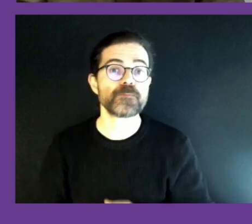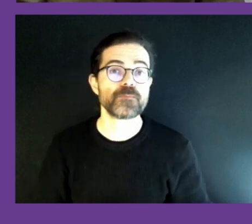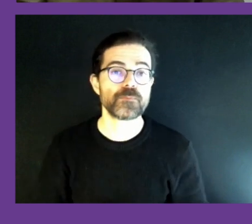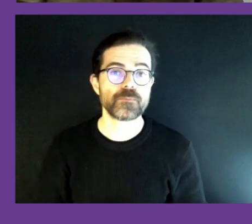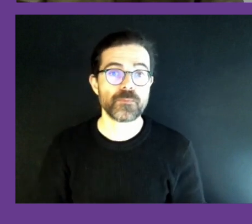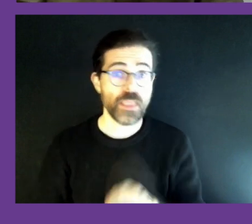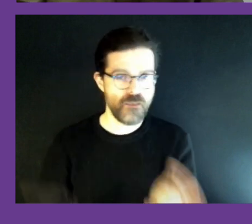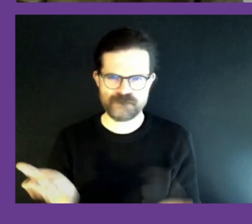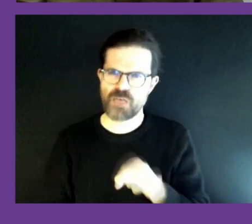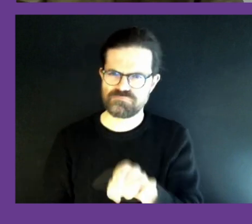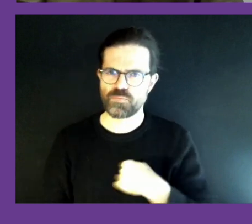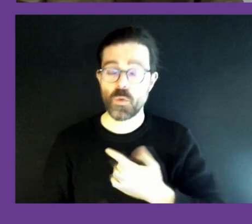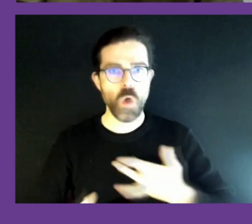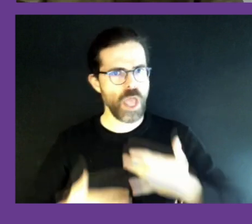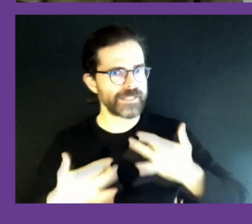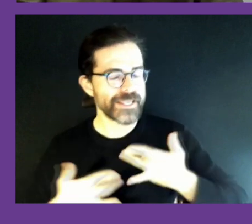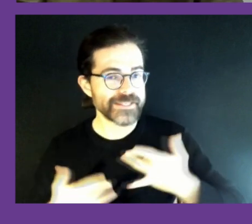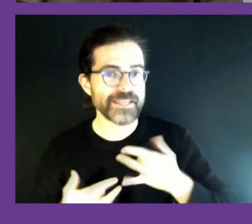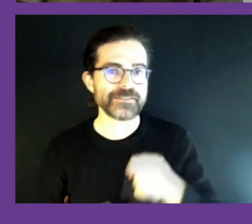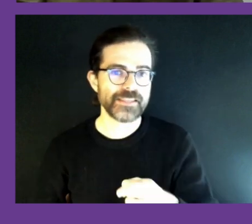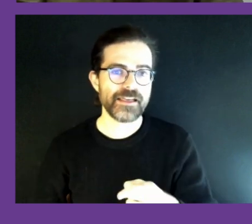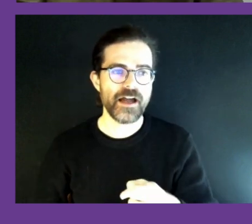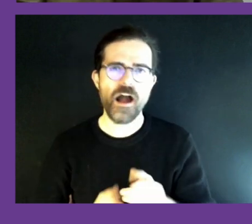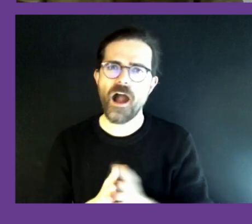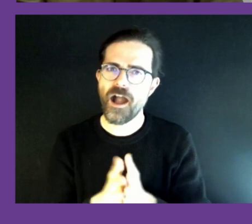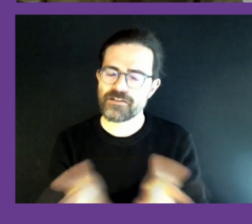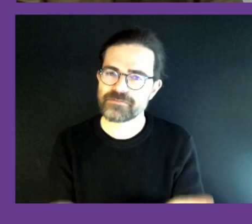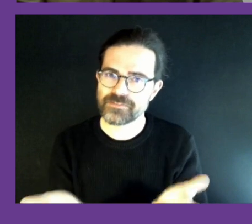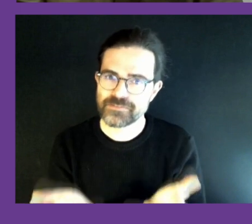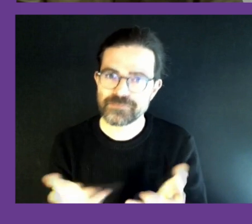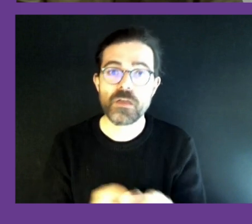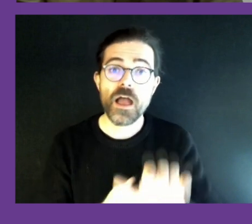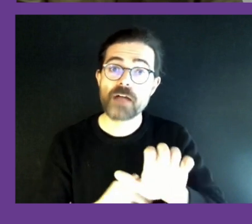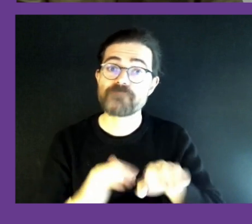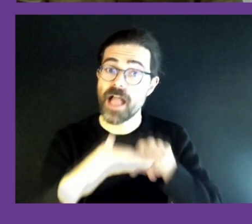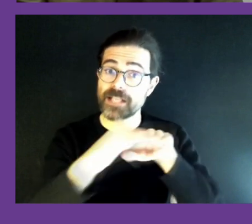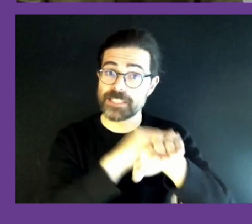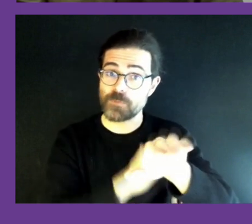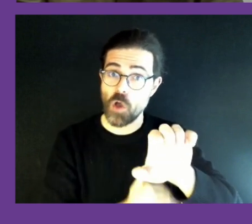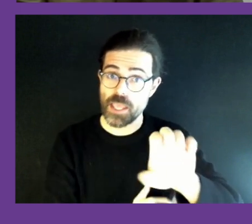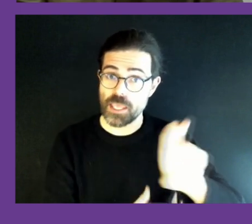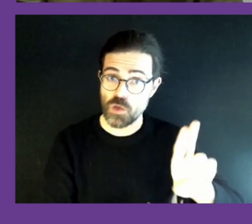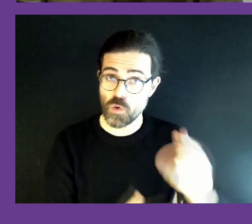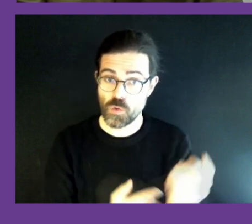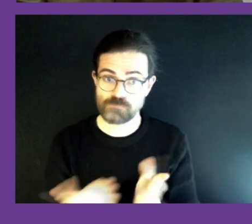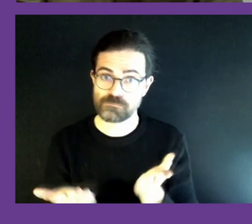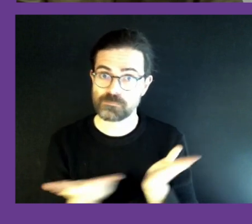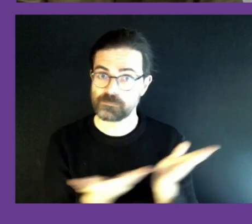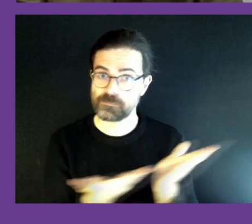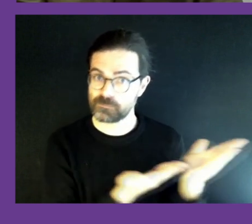all of this, I encourage you to visit the AccessibleEU website. You can find it here. I will also